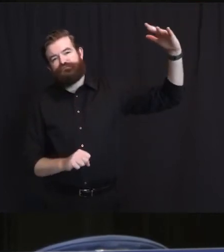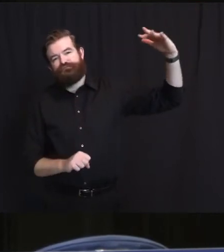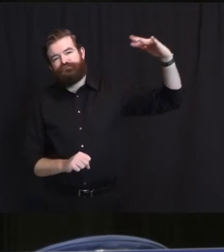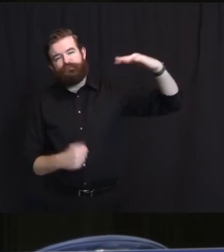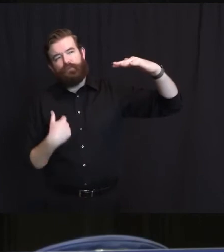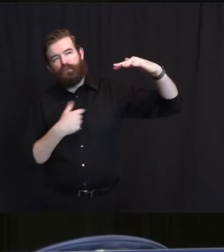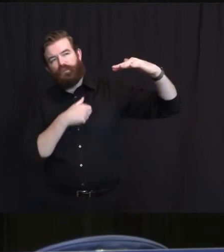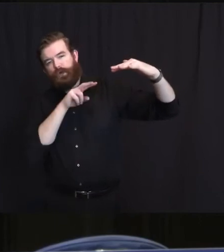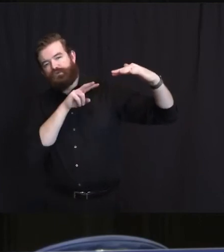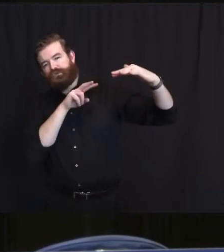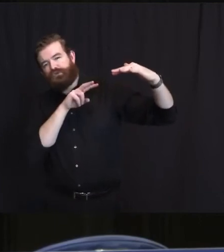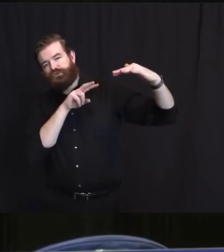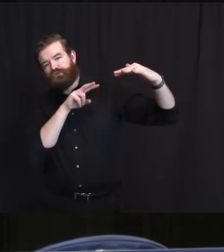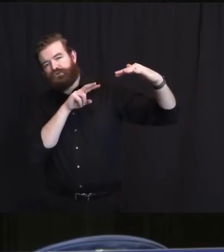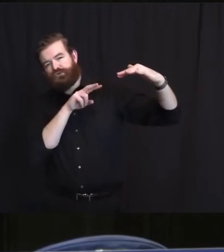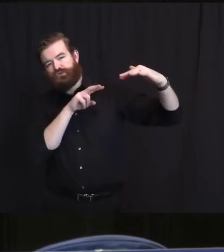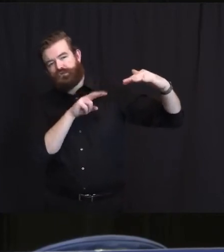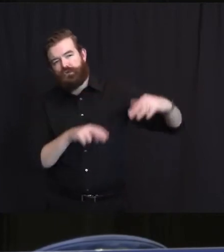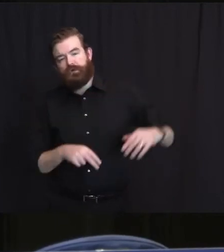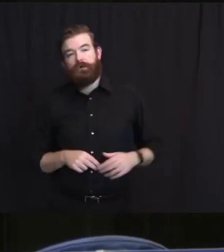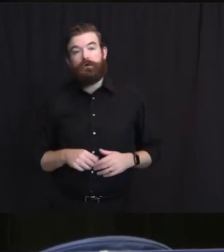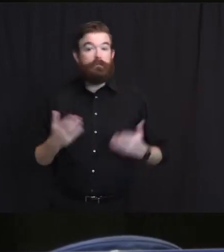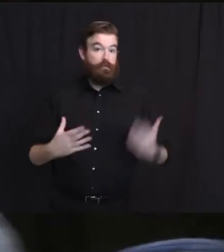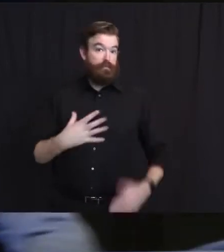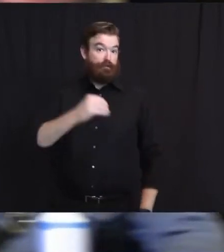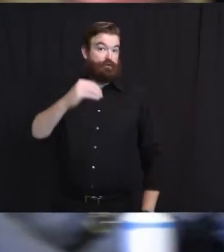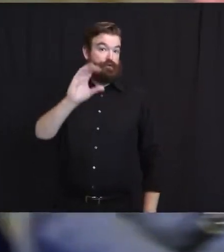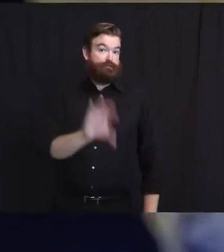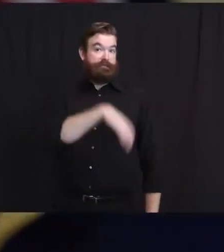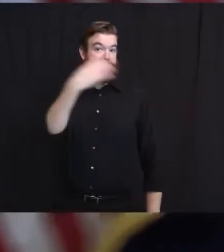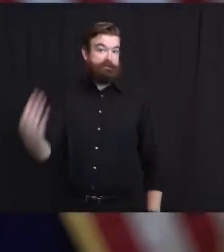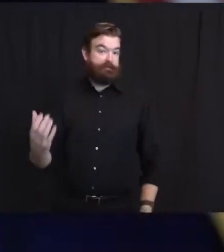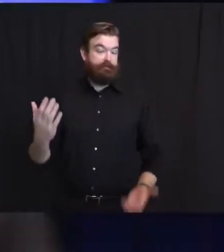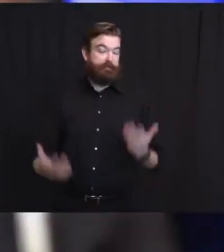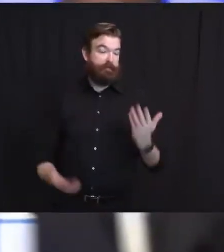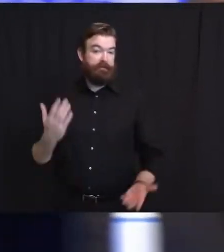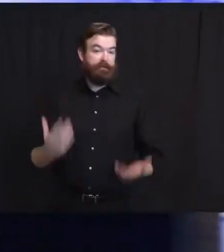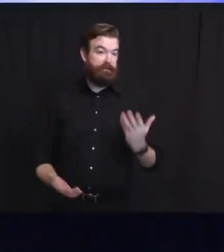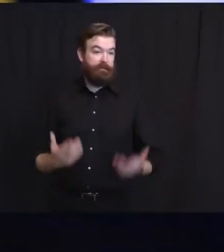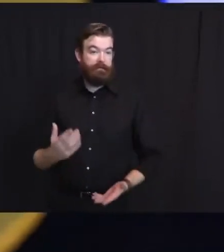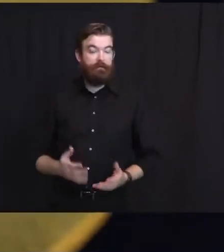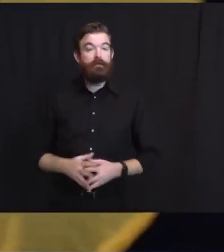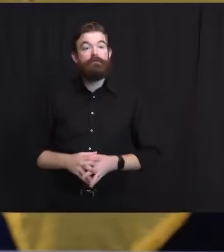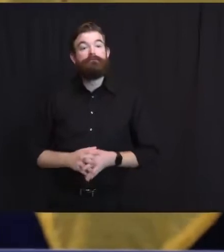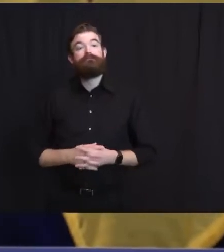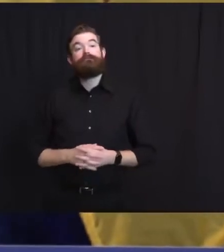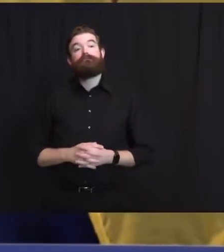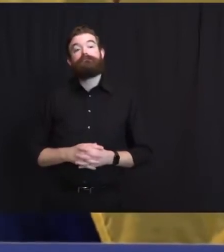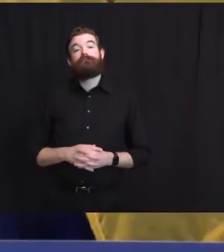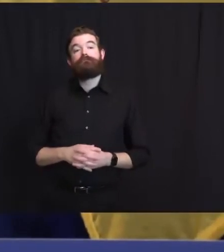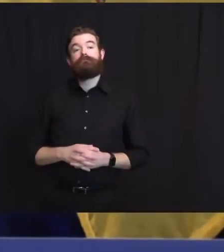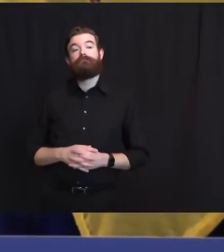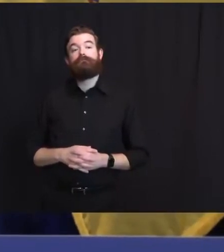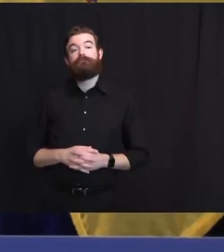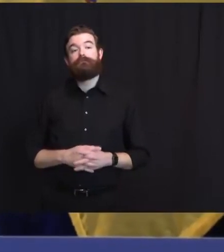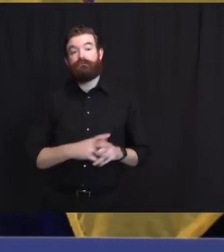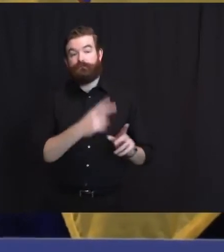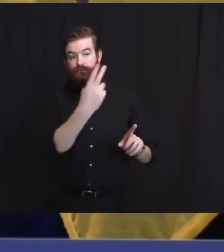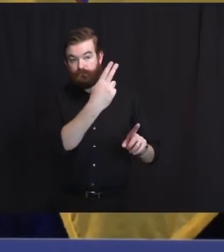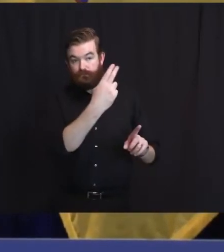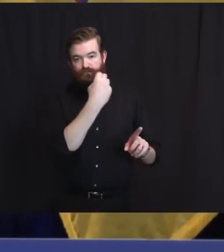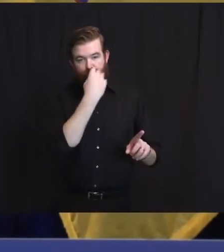just get that white Christmas after all. It looks like a pretty dramatic drop in temperature Thursday into Friday. That's correct, too. I always